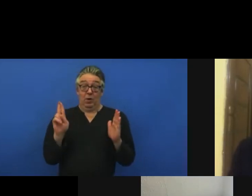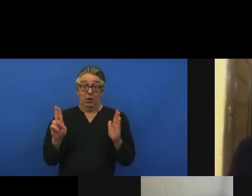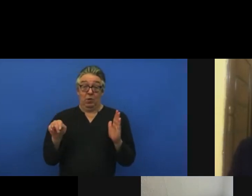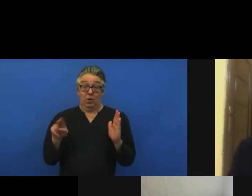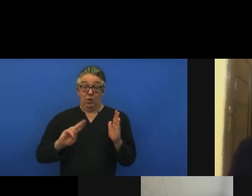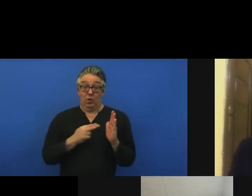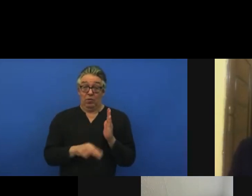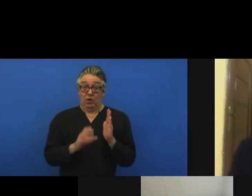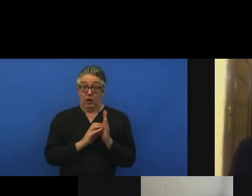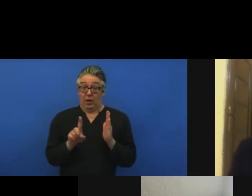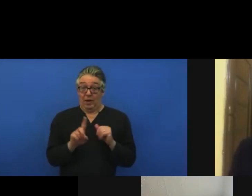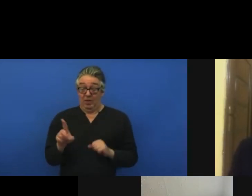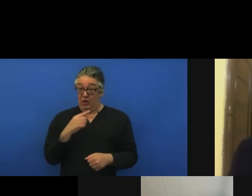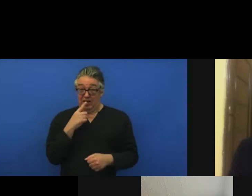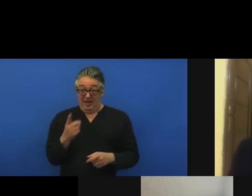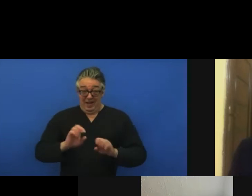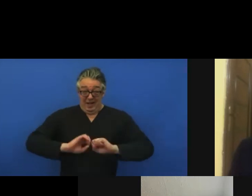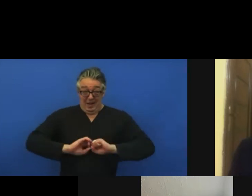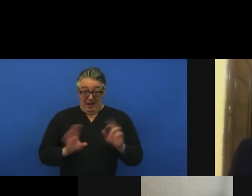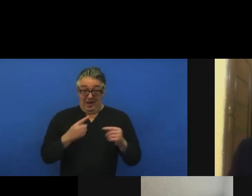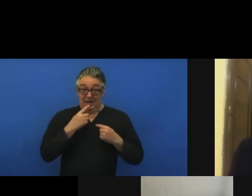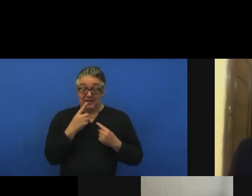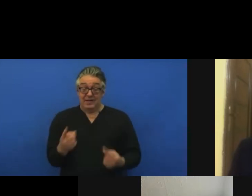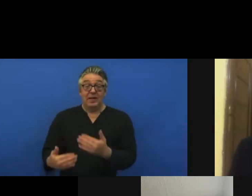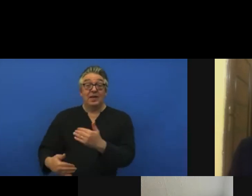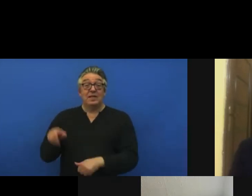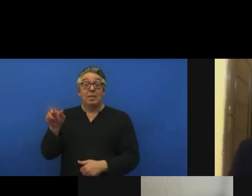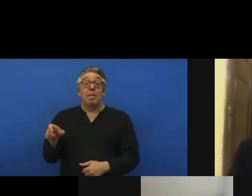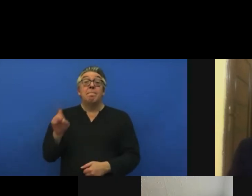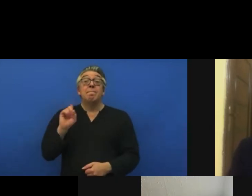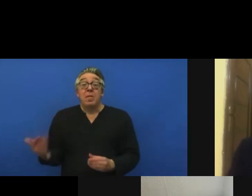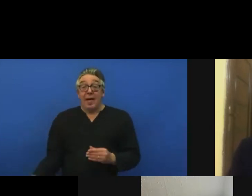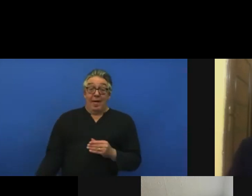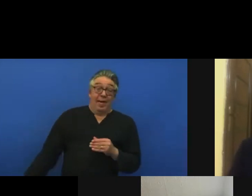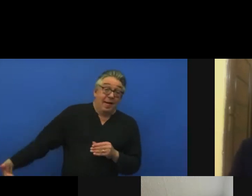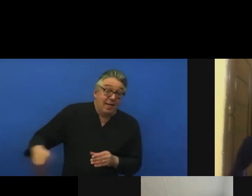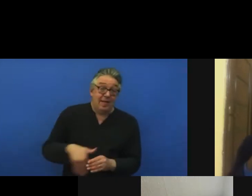explicitly says that people with disabilities have to be proactively involved in the